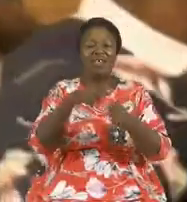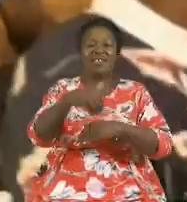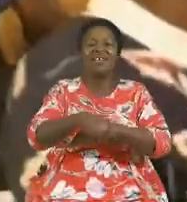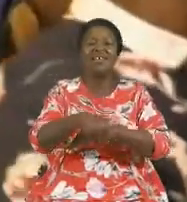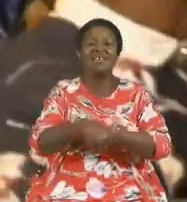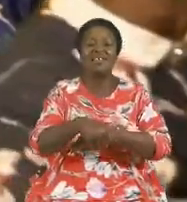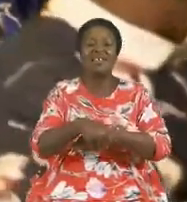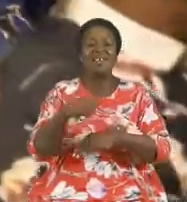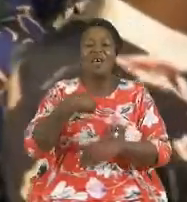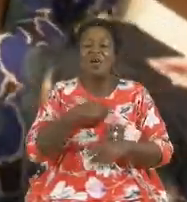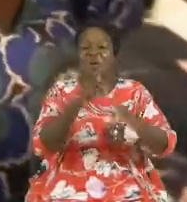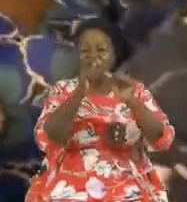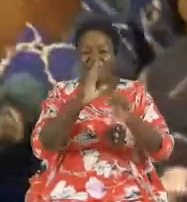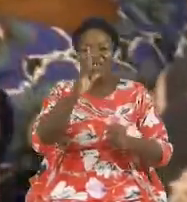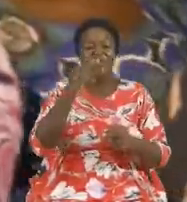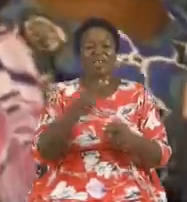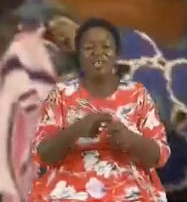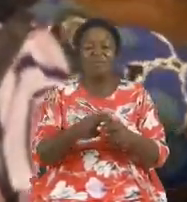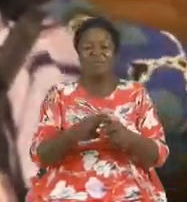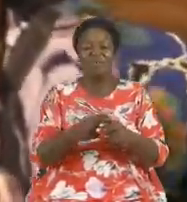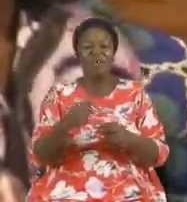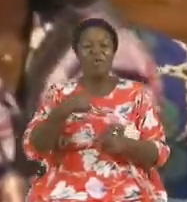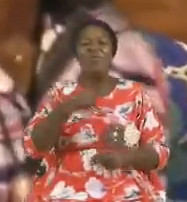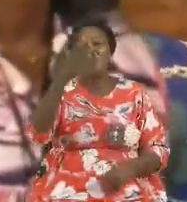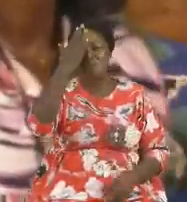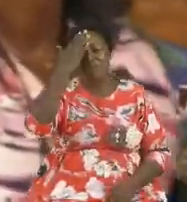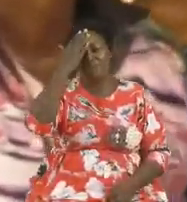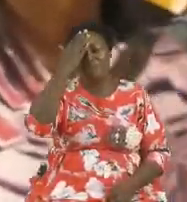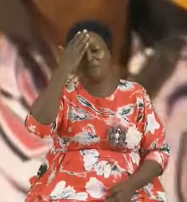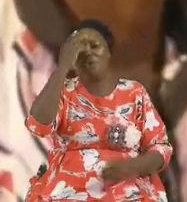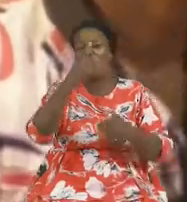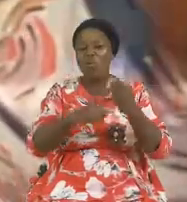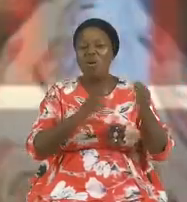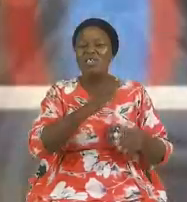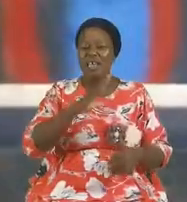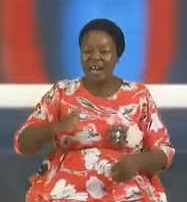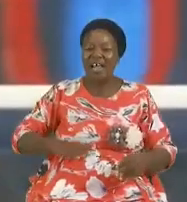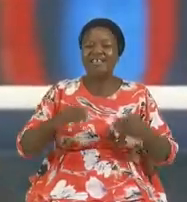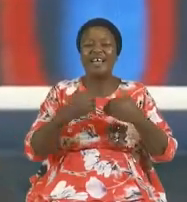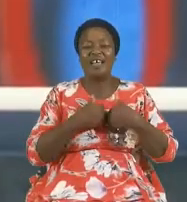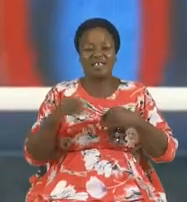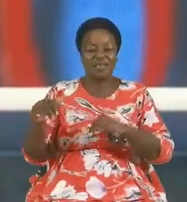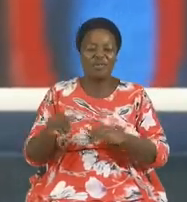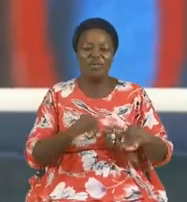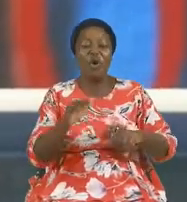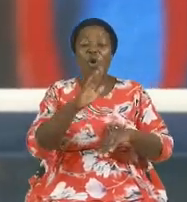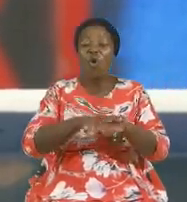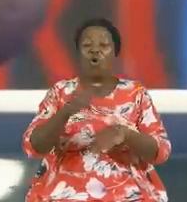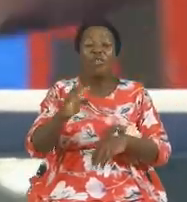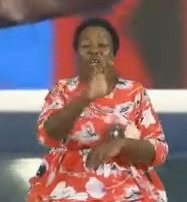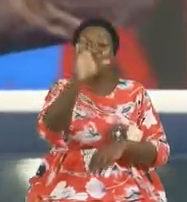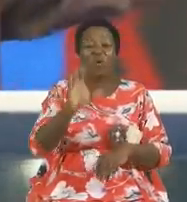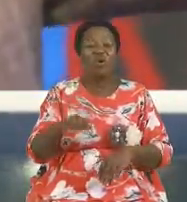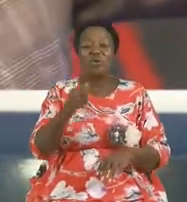Father, we thank you tonight. We bless your name. We acknowledge